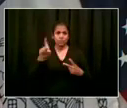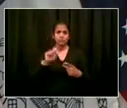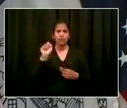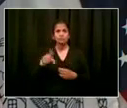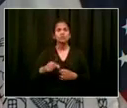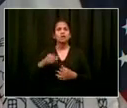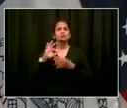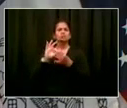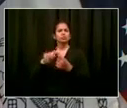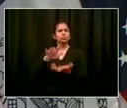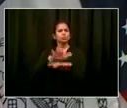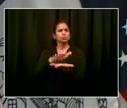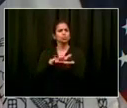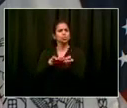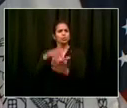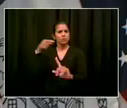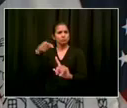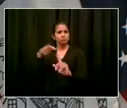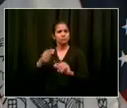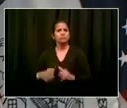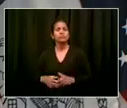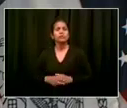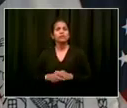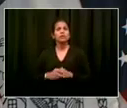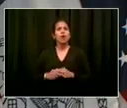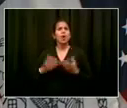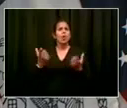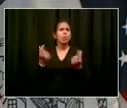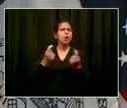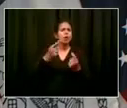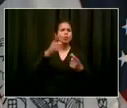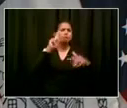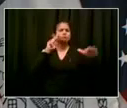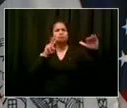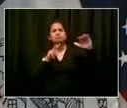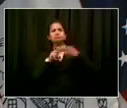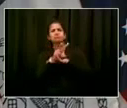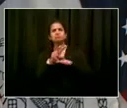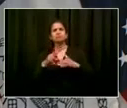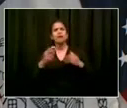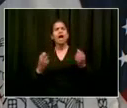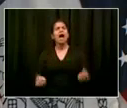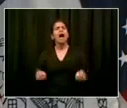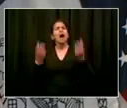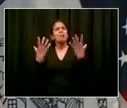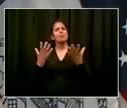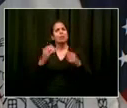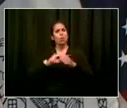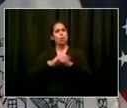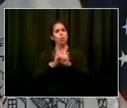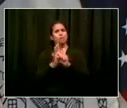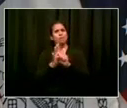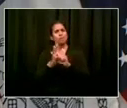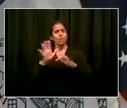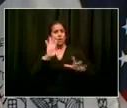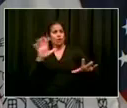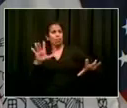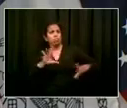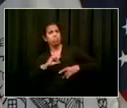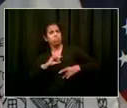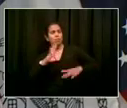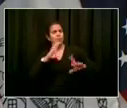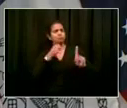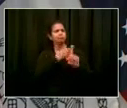be expected during the first few weeks of school, and what numbers would constitute like a success or a failure? Like how many